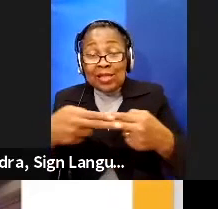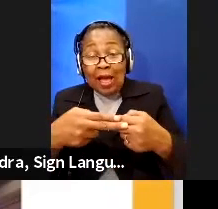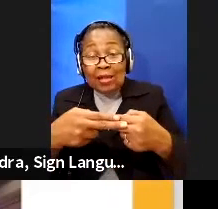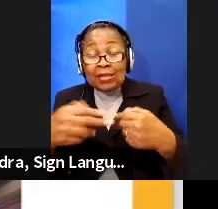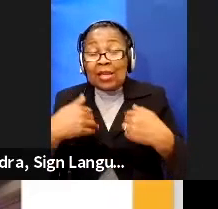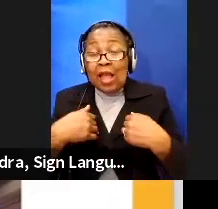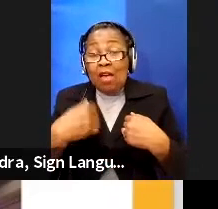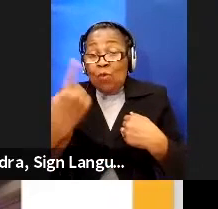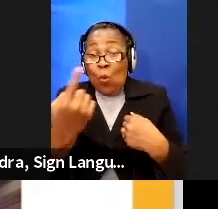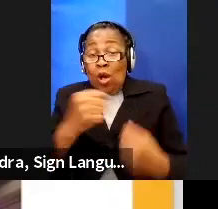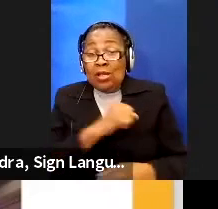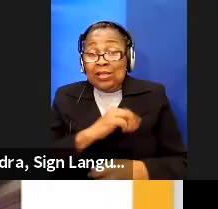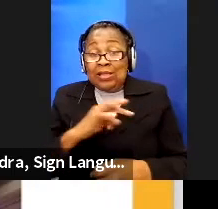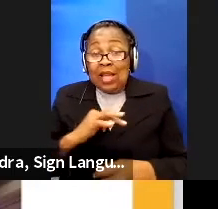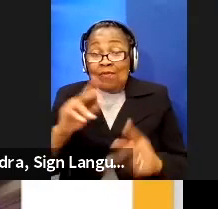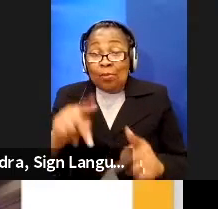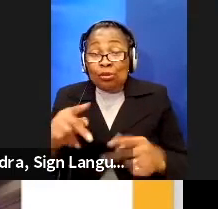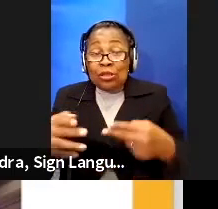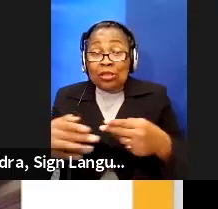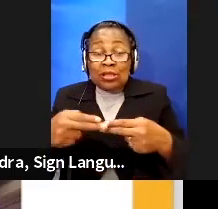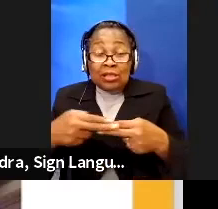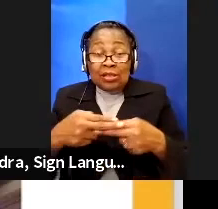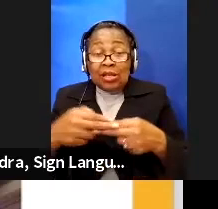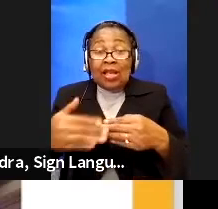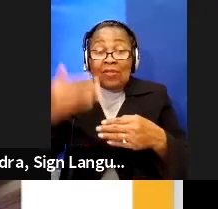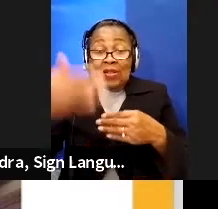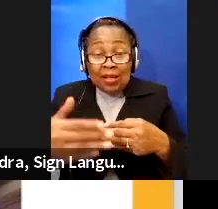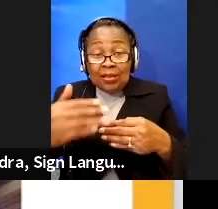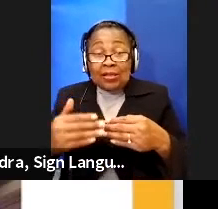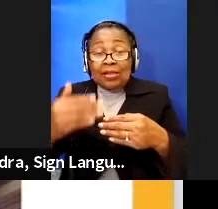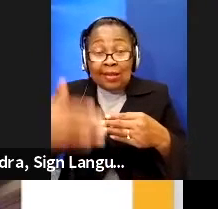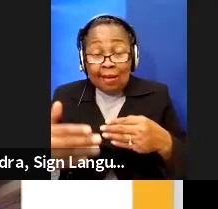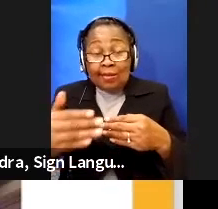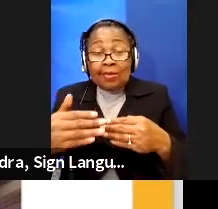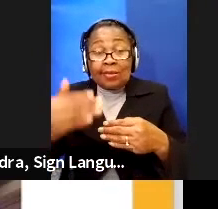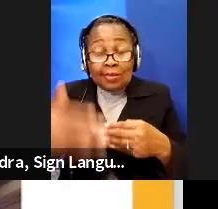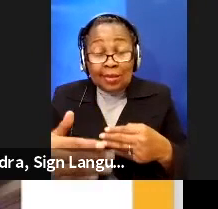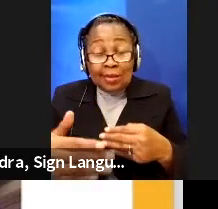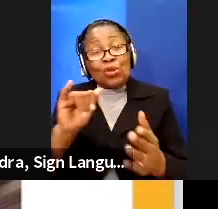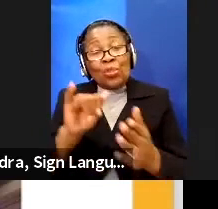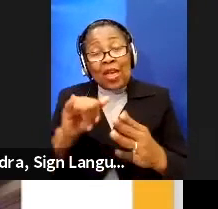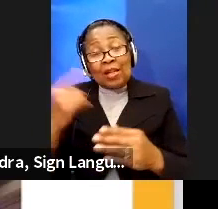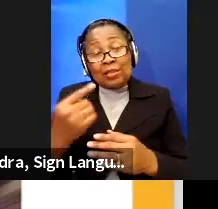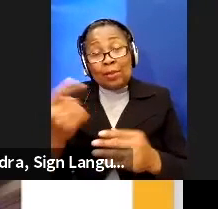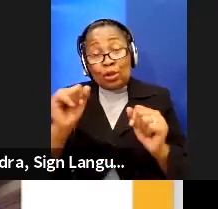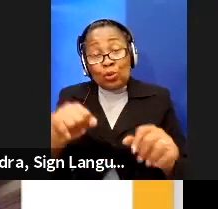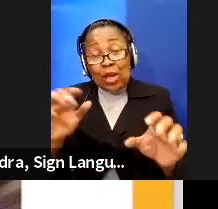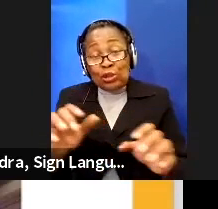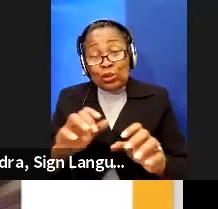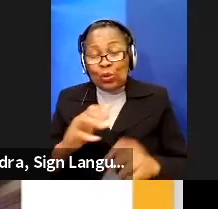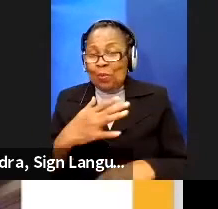person advance the slide for the next line. So that's something that you can do. So a good friend in